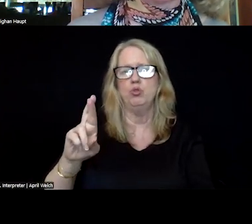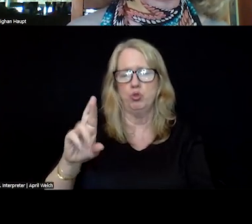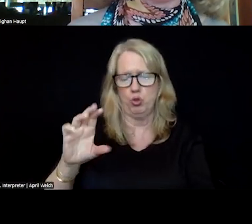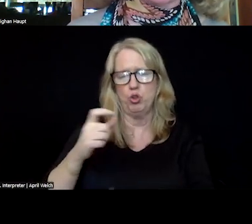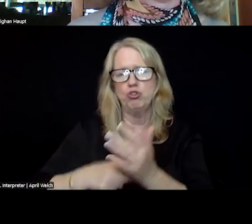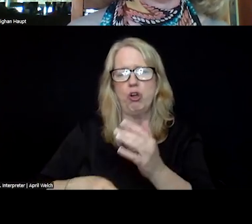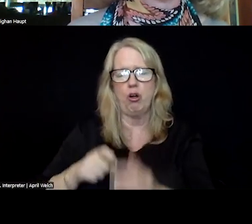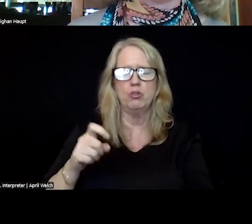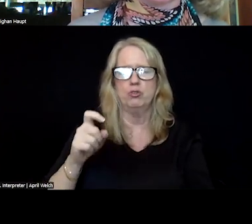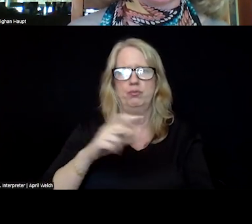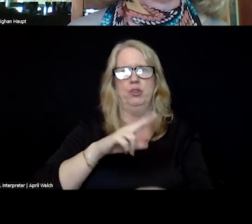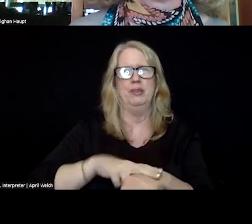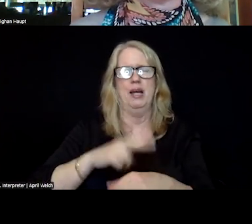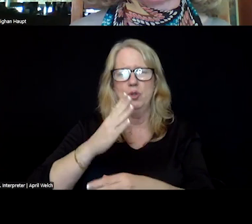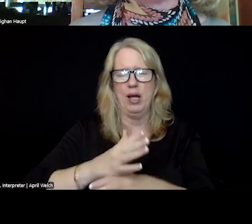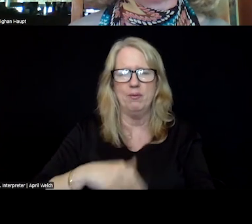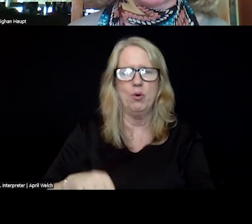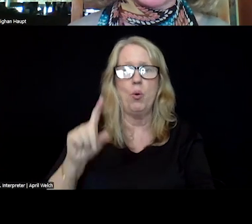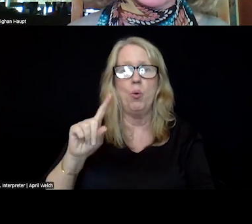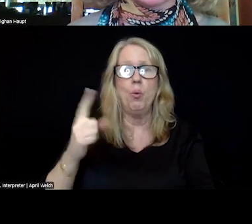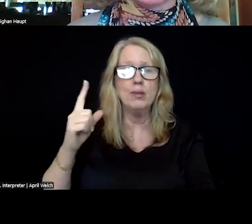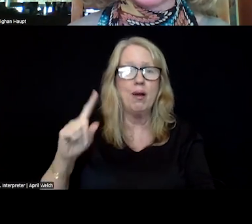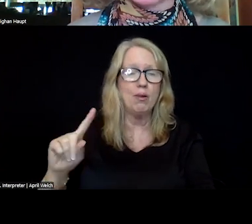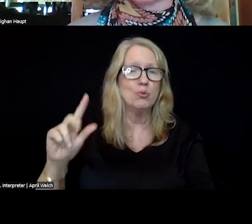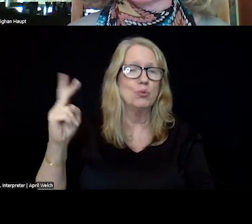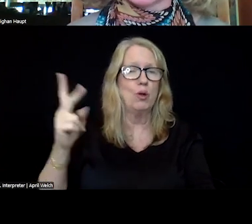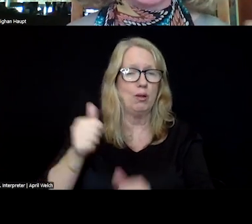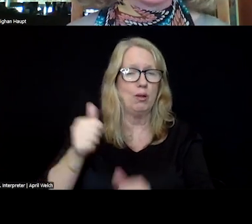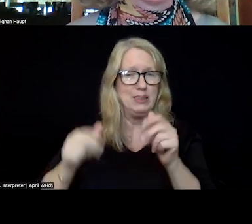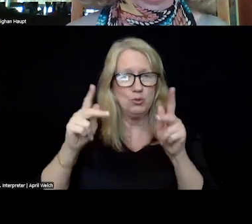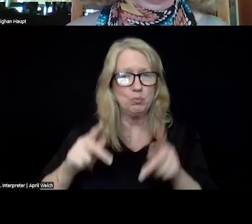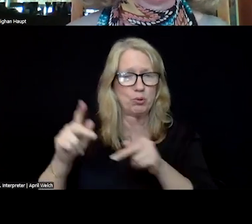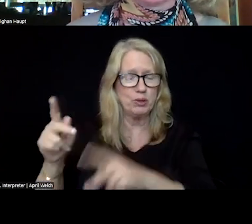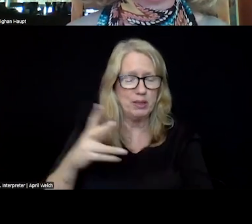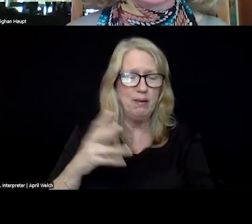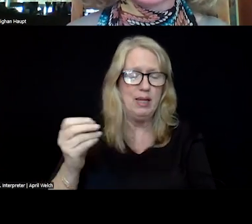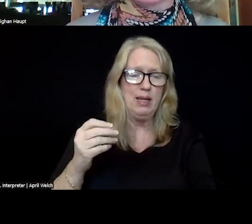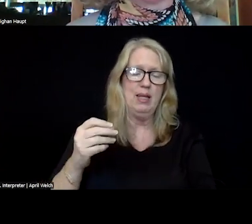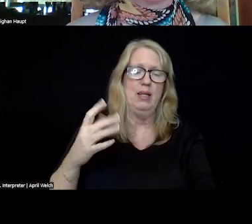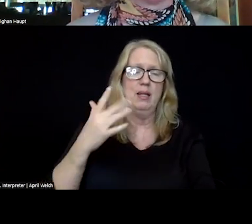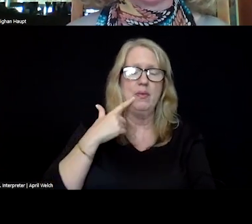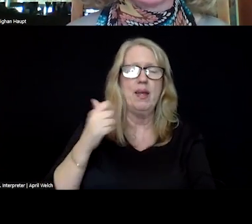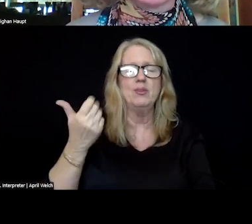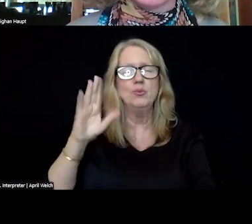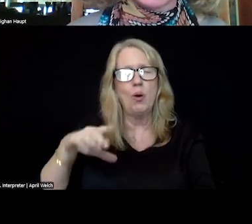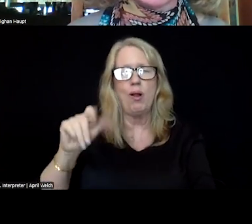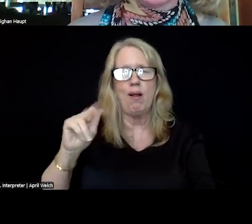on the national average, $1 to $2 per person. And that is, on landlines